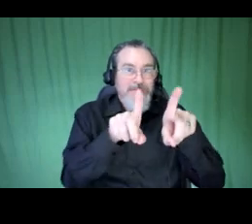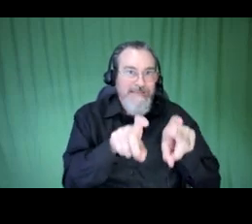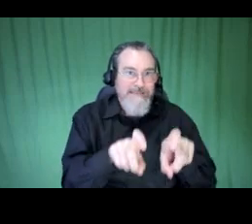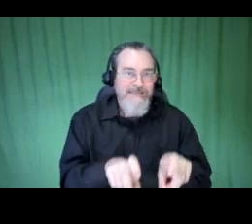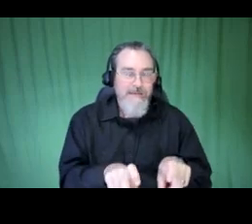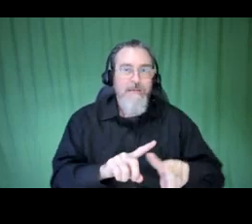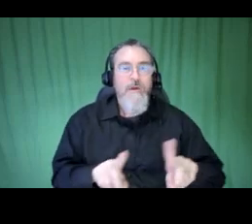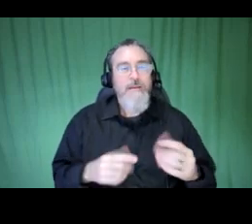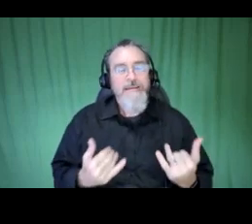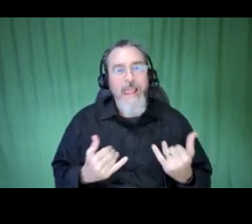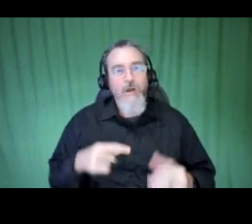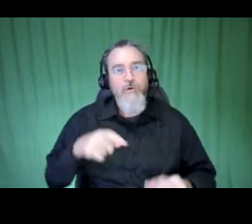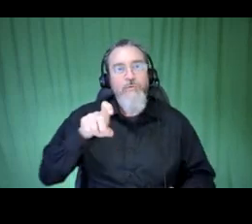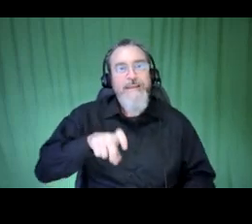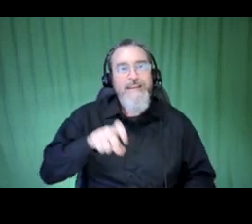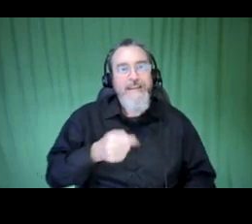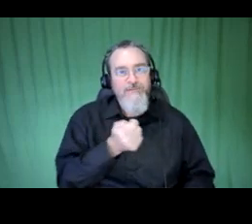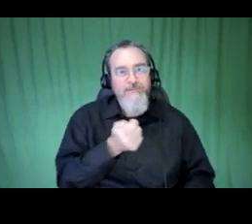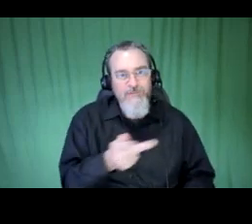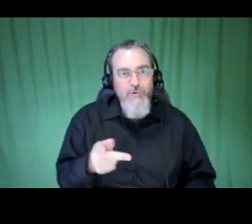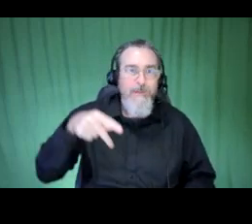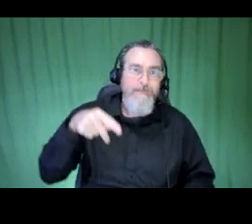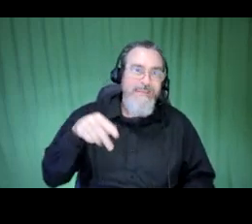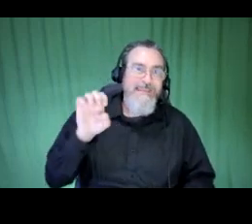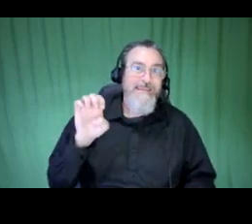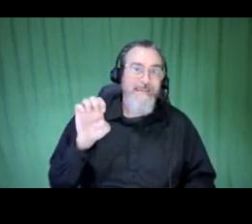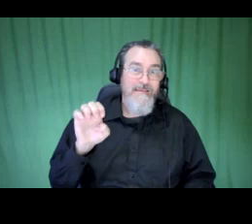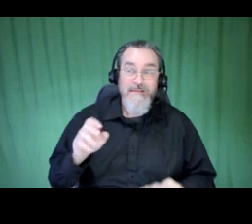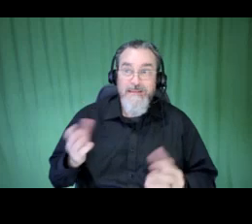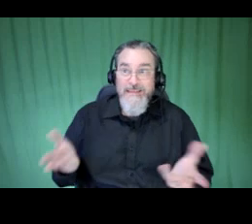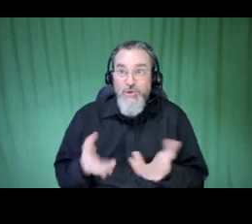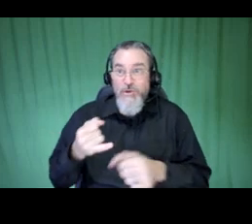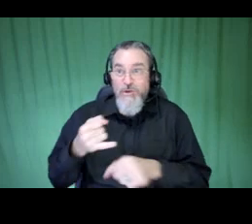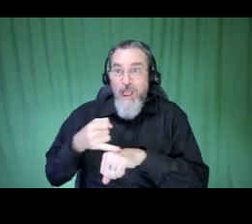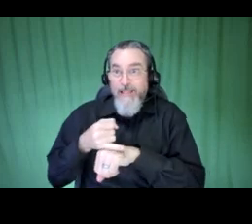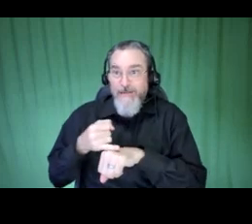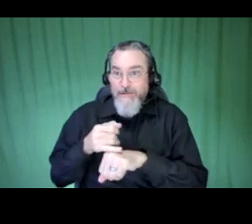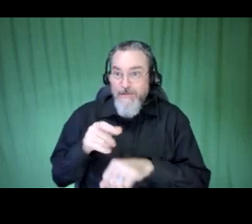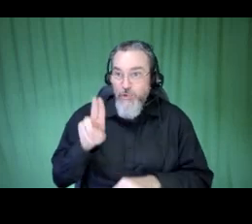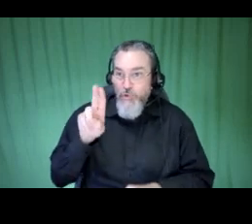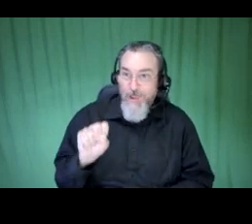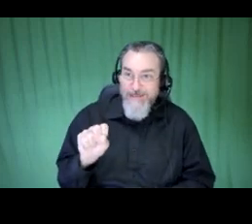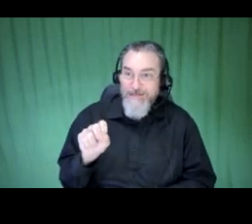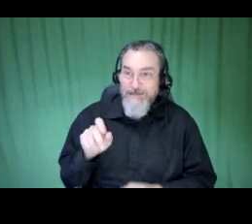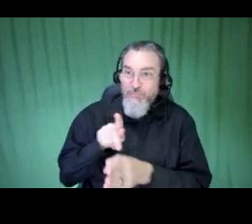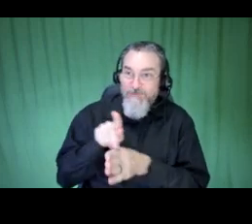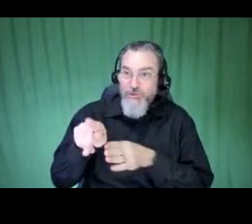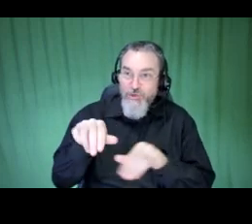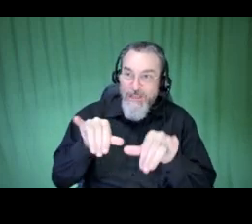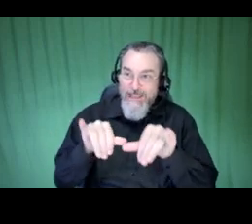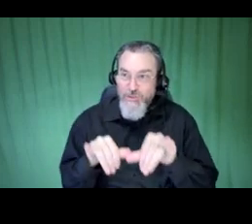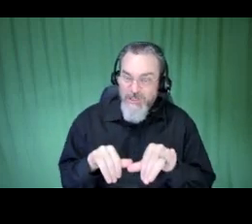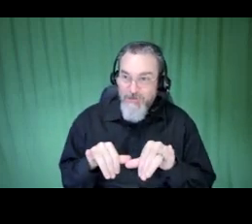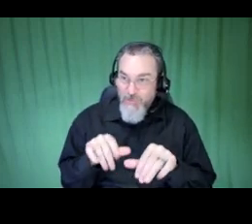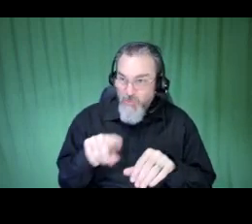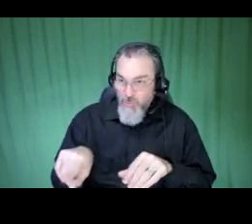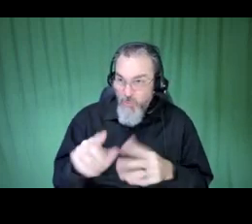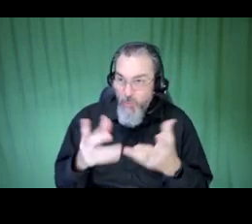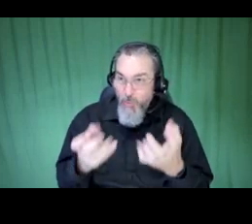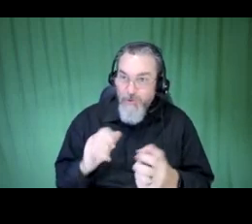PEs together on island who are US professional engineers and saying, do you want to establish a board and create our own